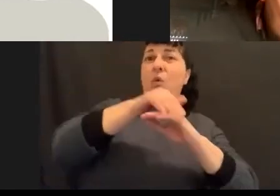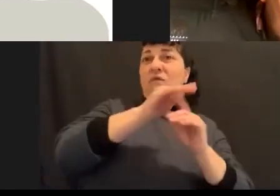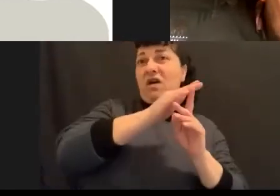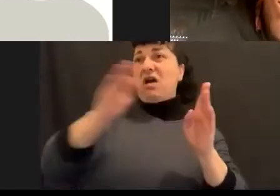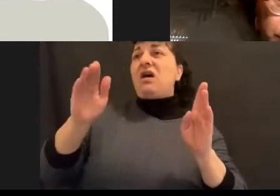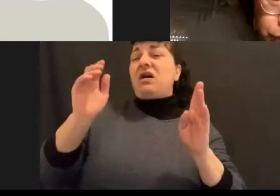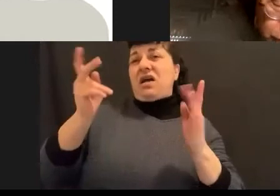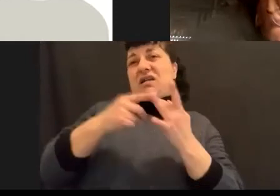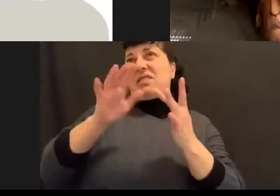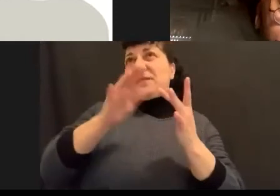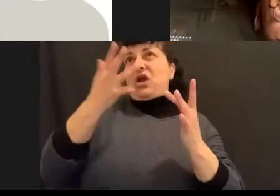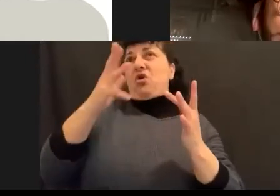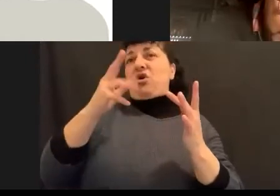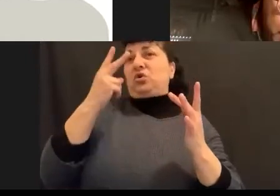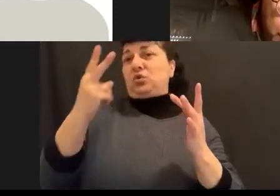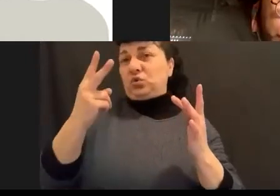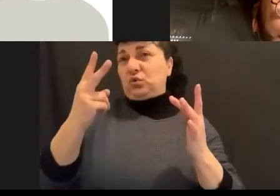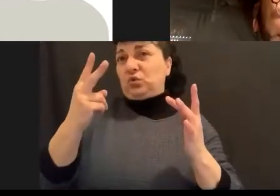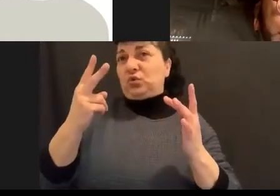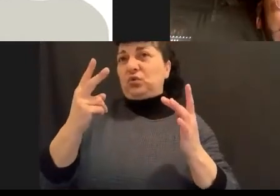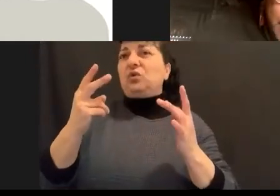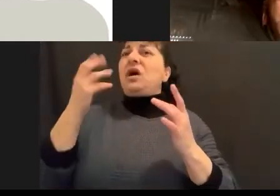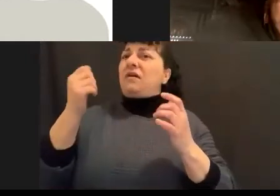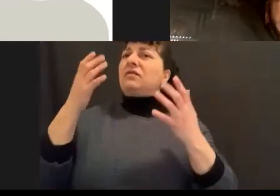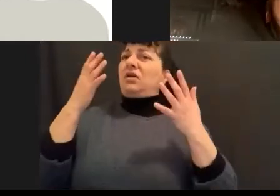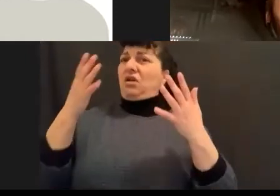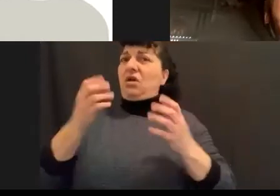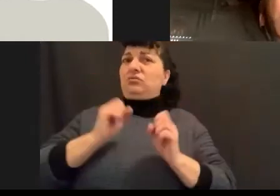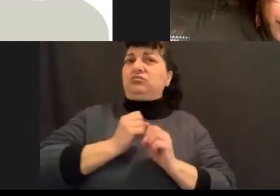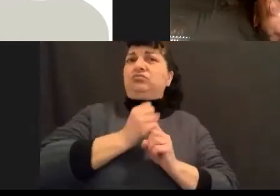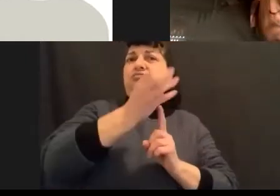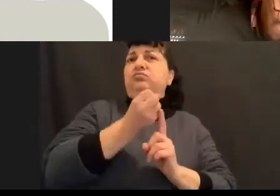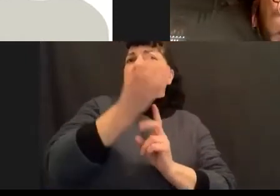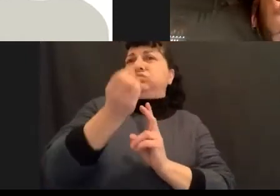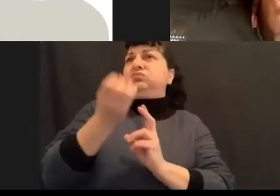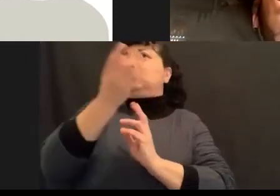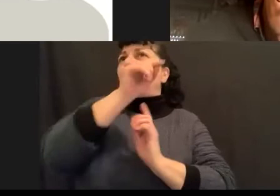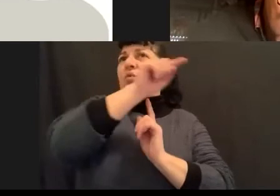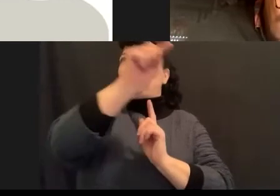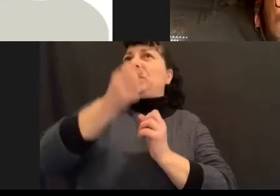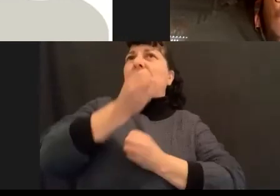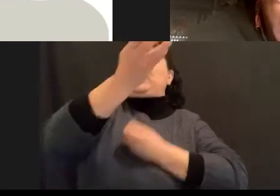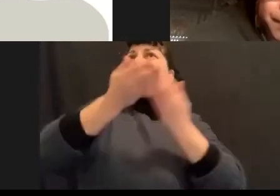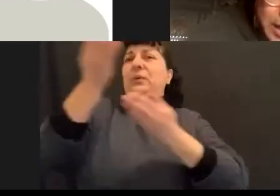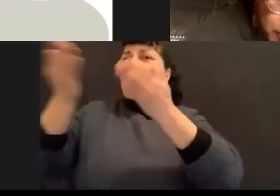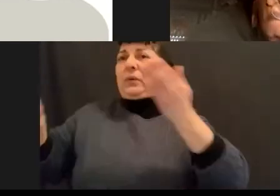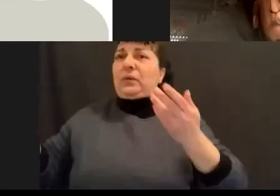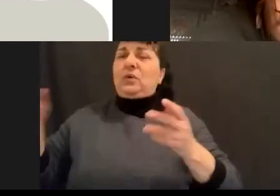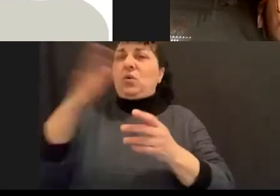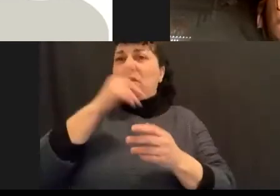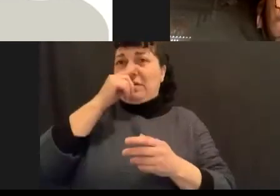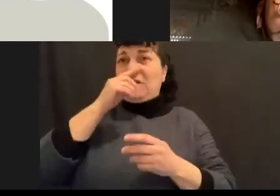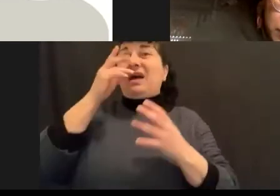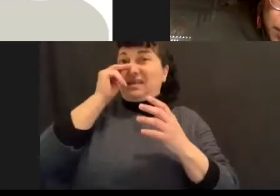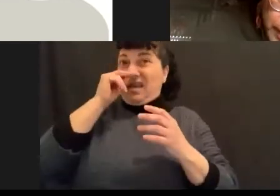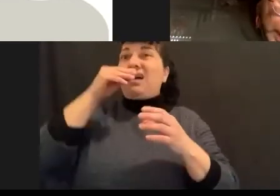terms of the transmission we've seen across the community through this outbreak, that quite a large number of young people are infected. And you can see that